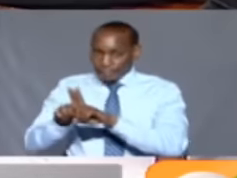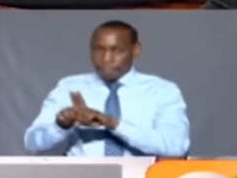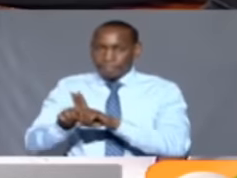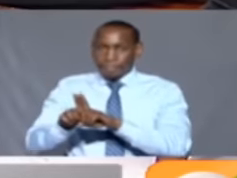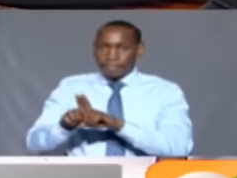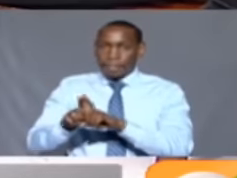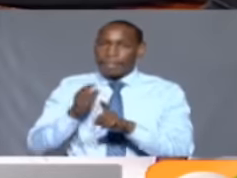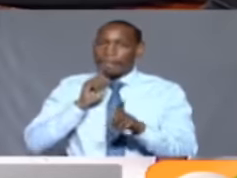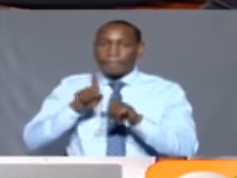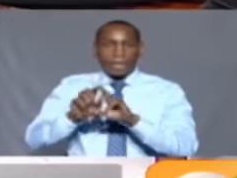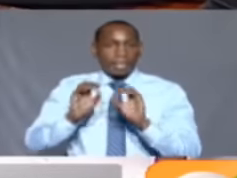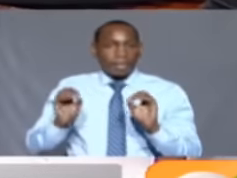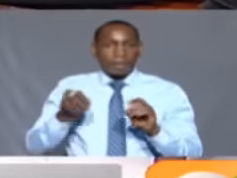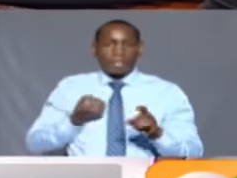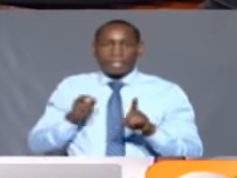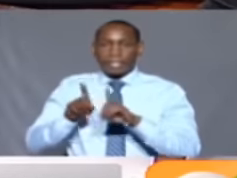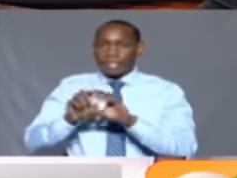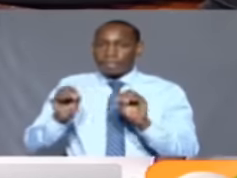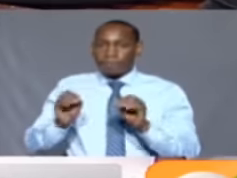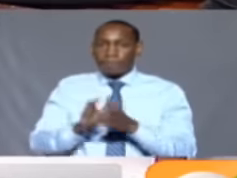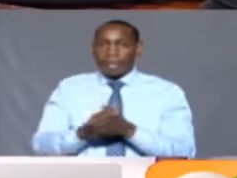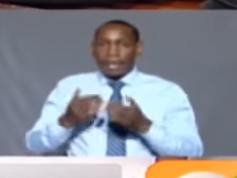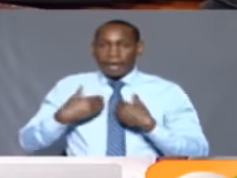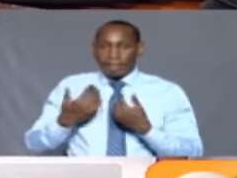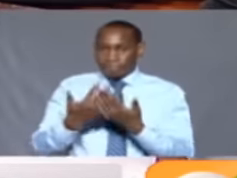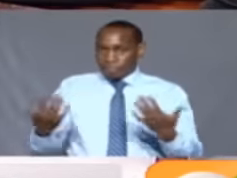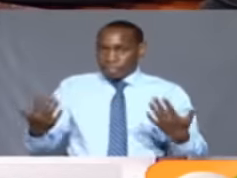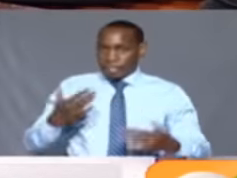Same. I don't have any brother or sister, that's why I play with my toys.